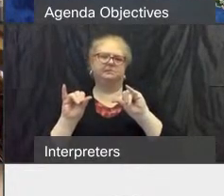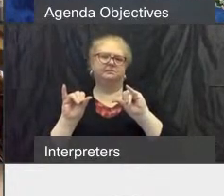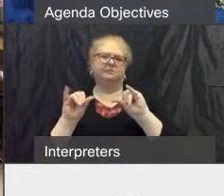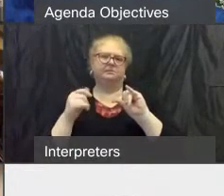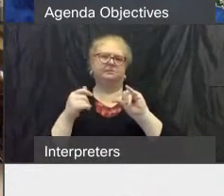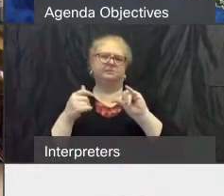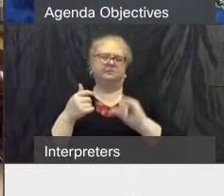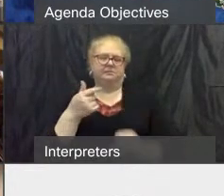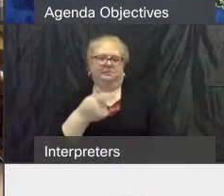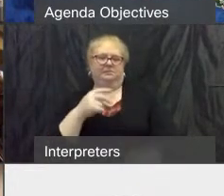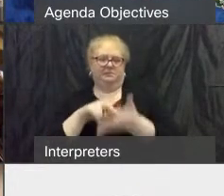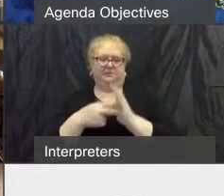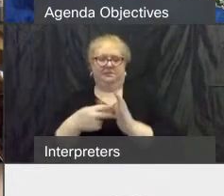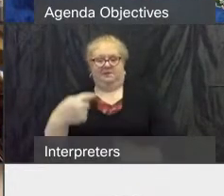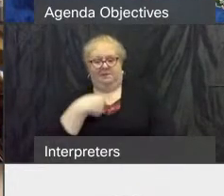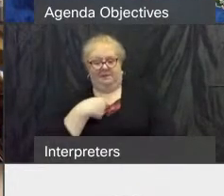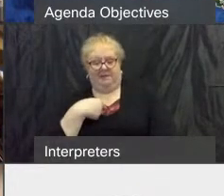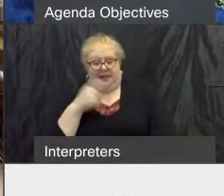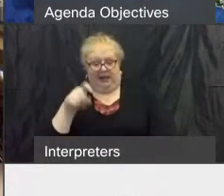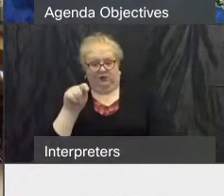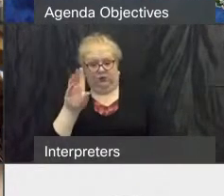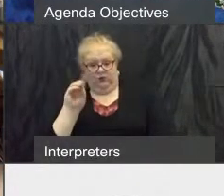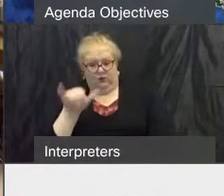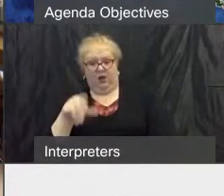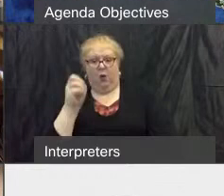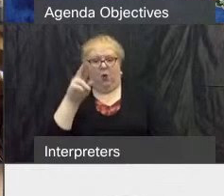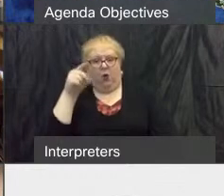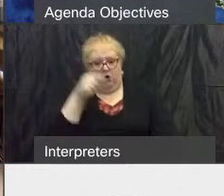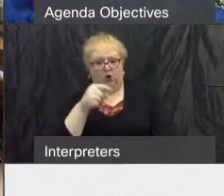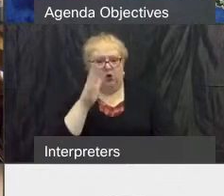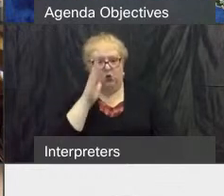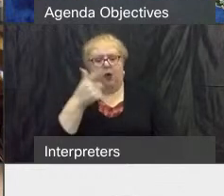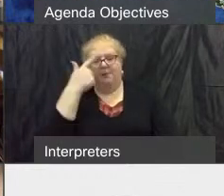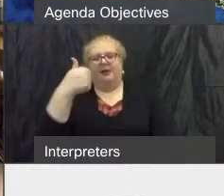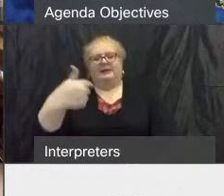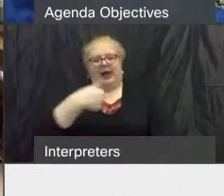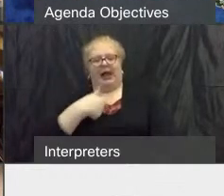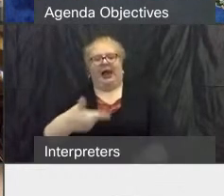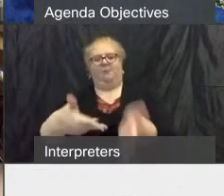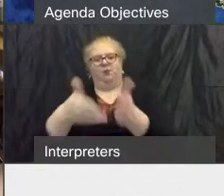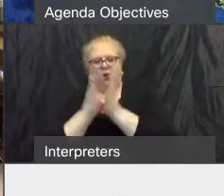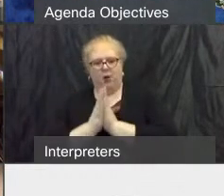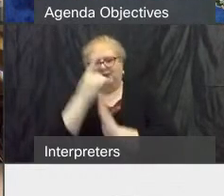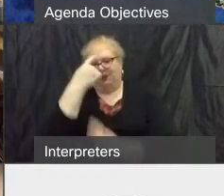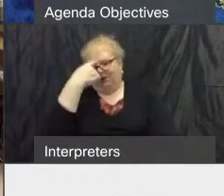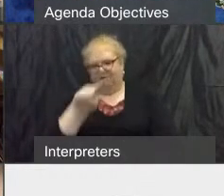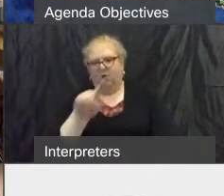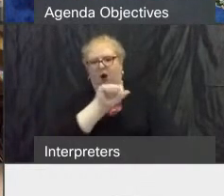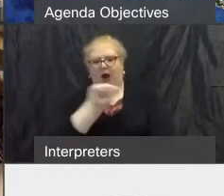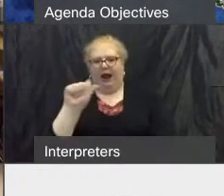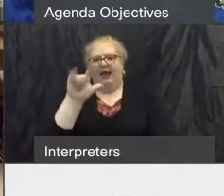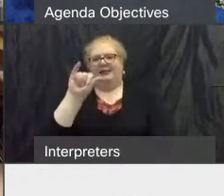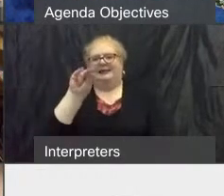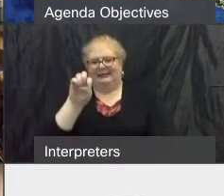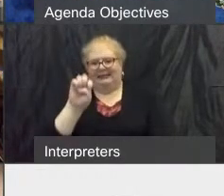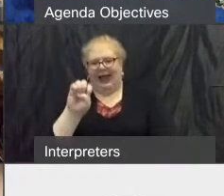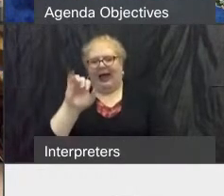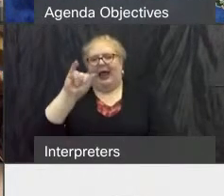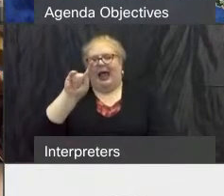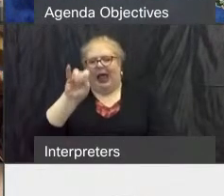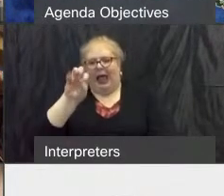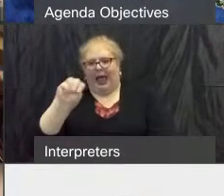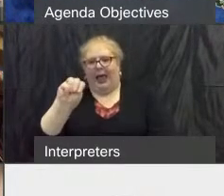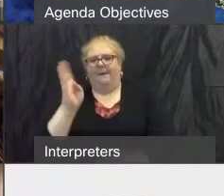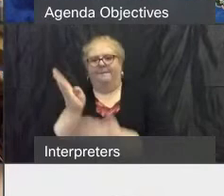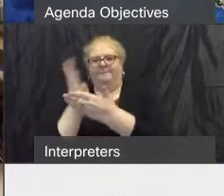are you saying I need to take it, or are you saying you're going to take it? Because I'm requesting a line item budget item to be included in the 2022